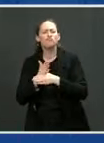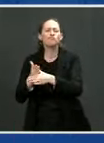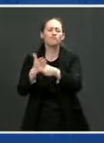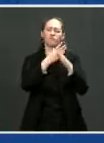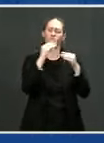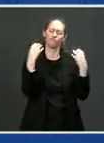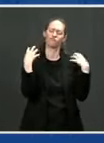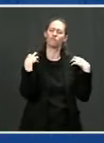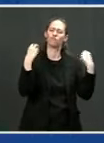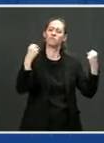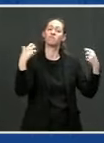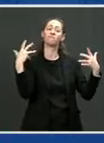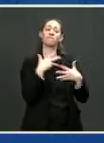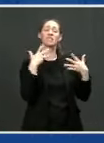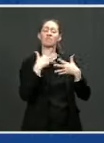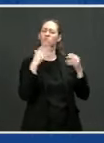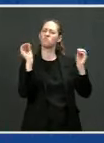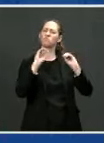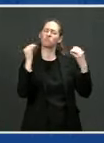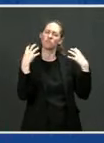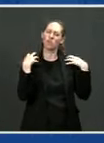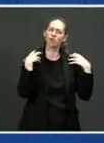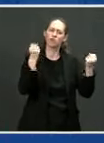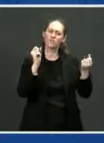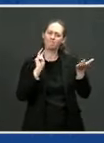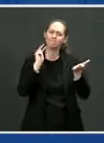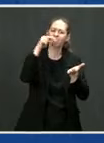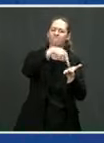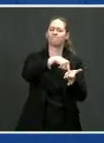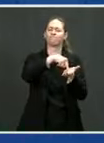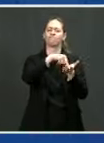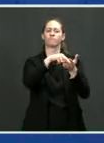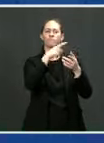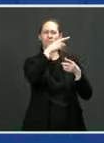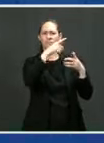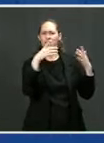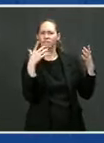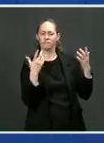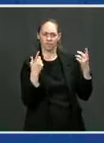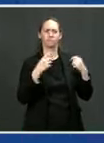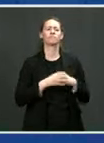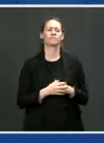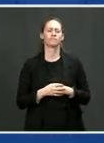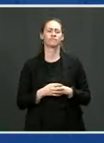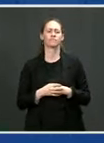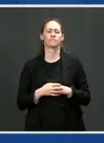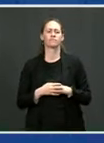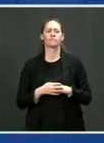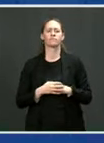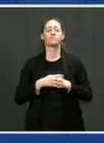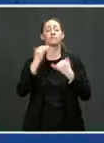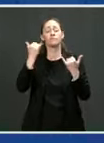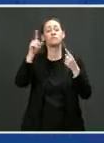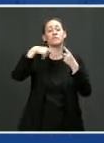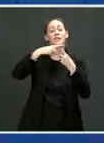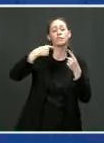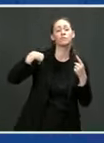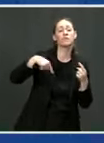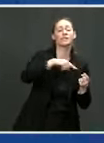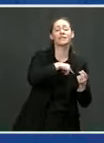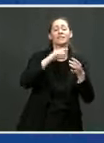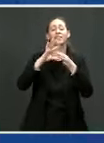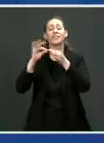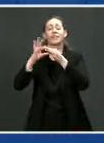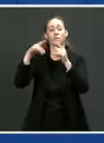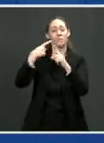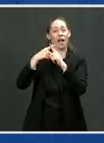in the face of the threat to our nation. When people spoke of Officer Evans, they said things like, "He